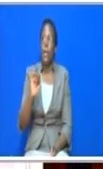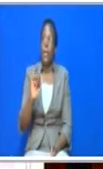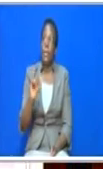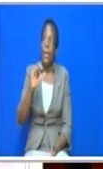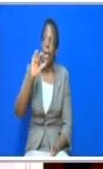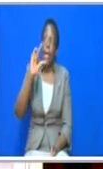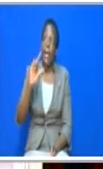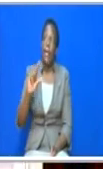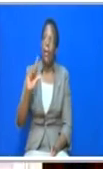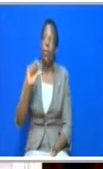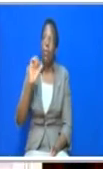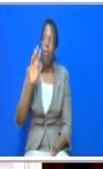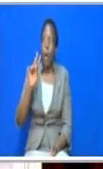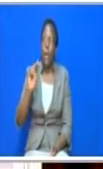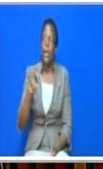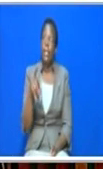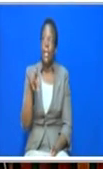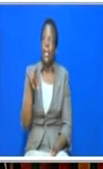there.